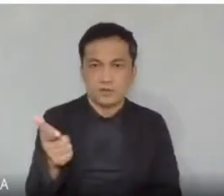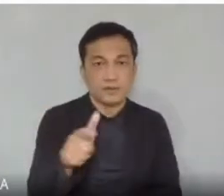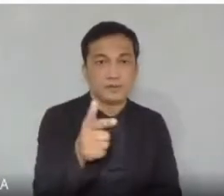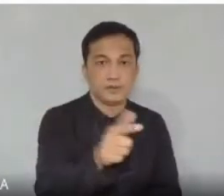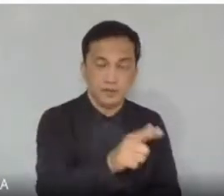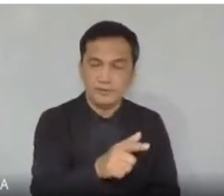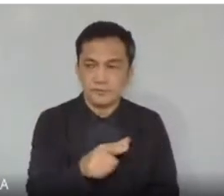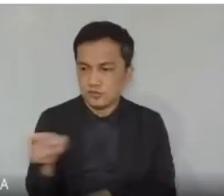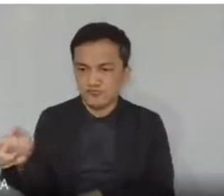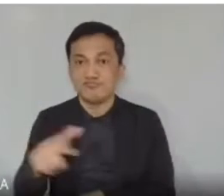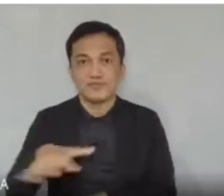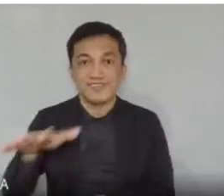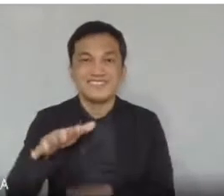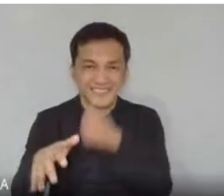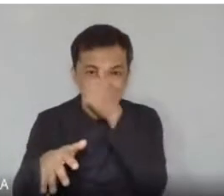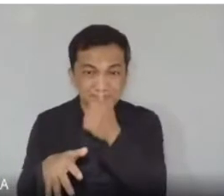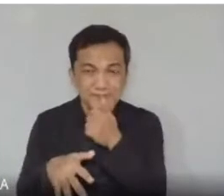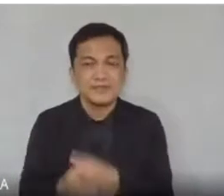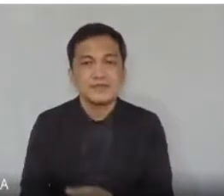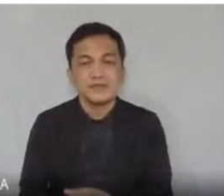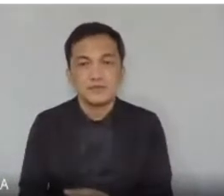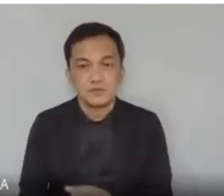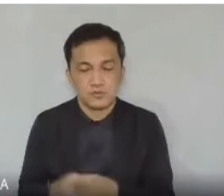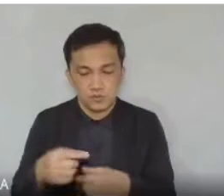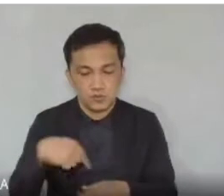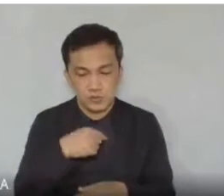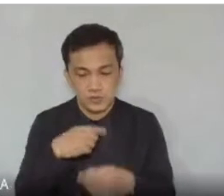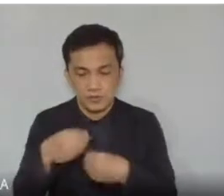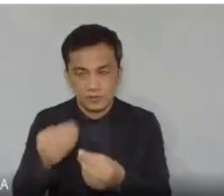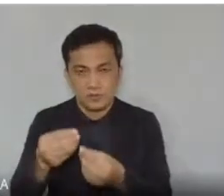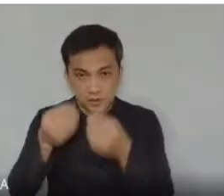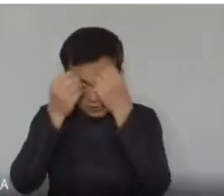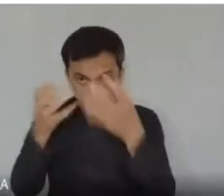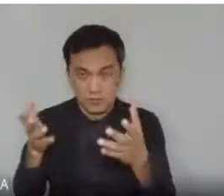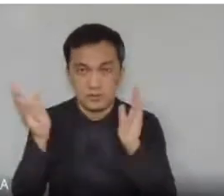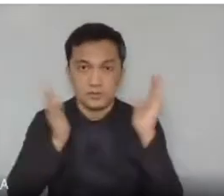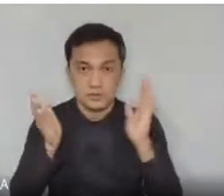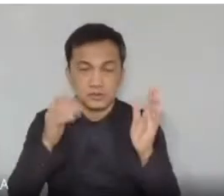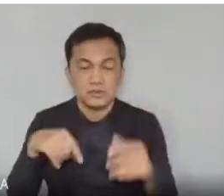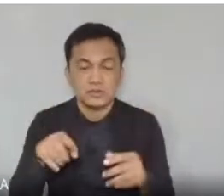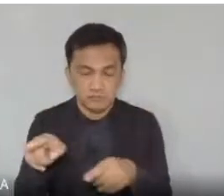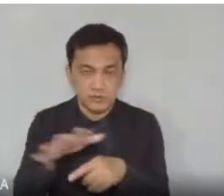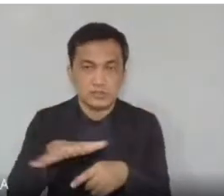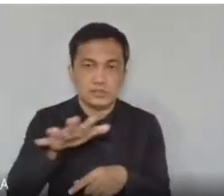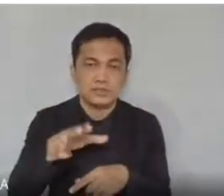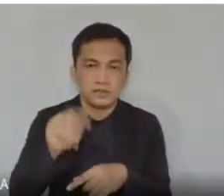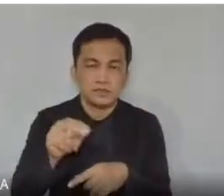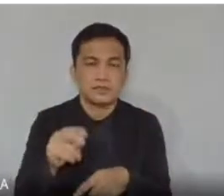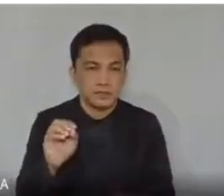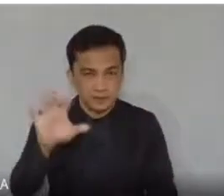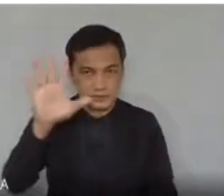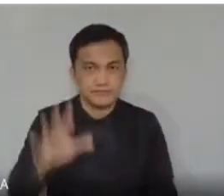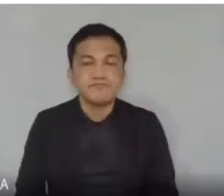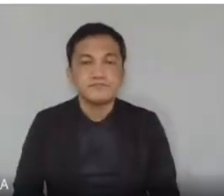In this slide, we show you a list of some of the critical success factors we have to consider based on our